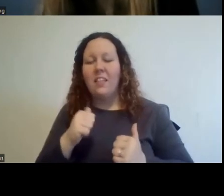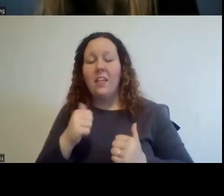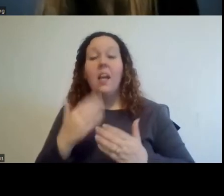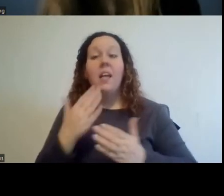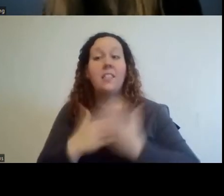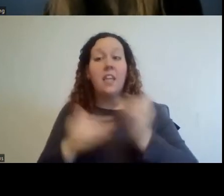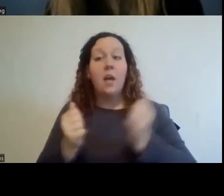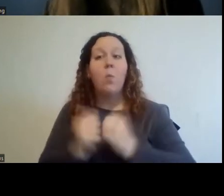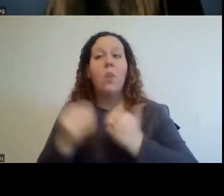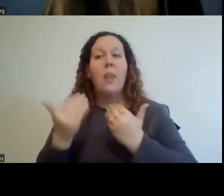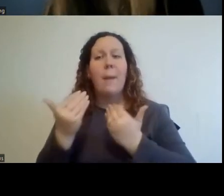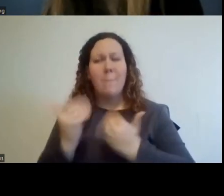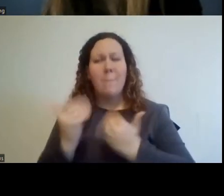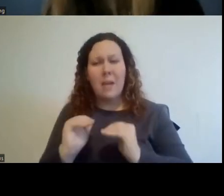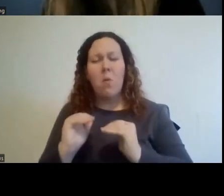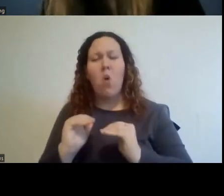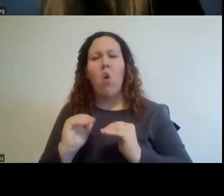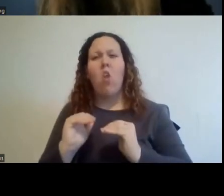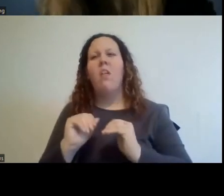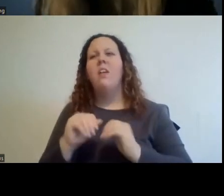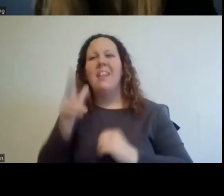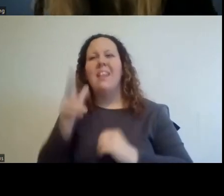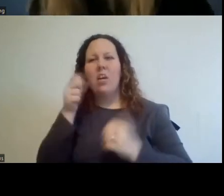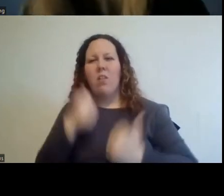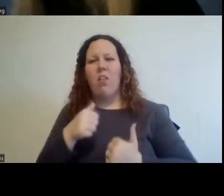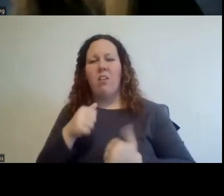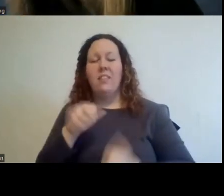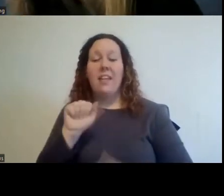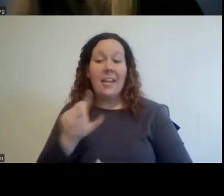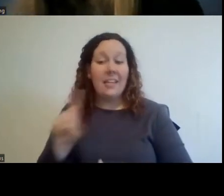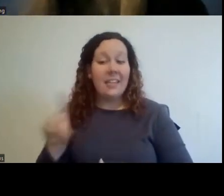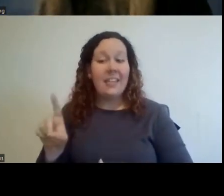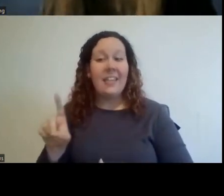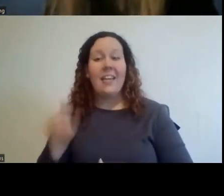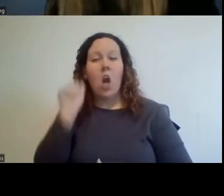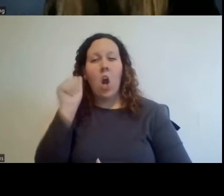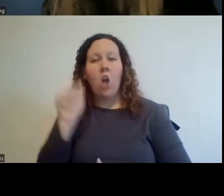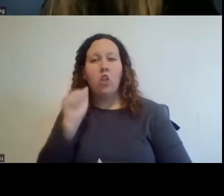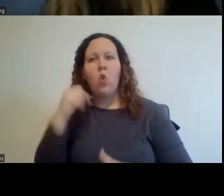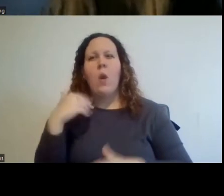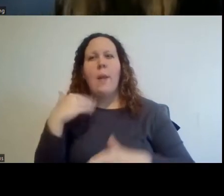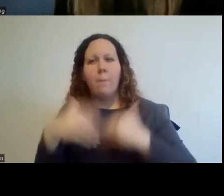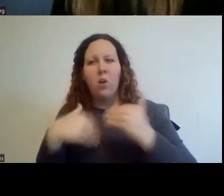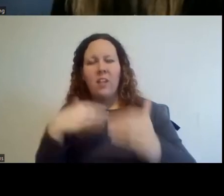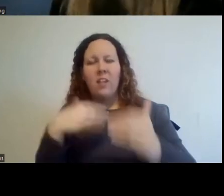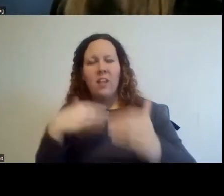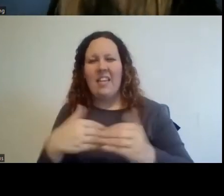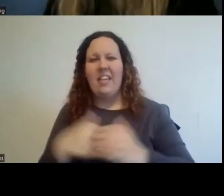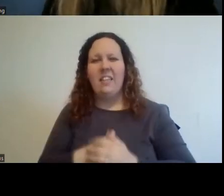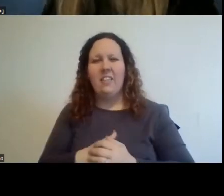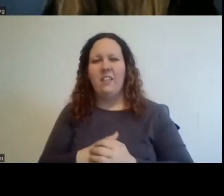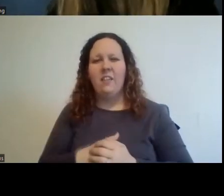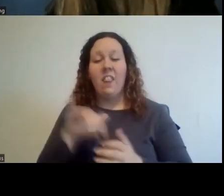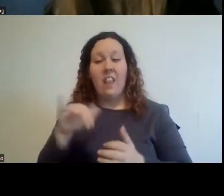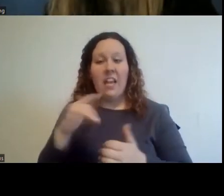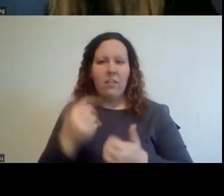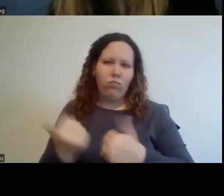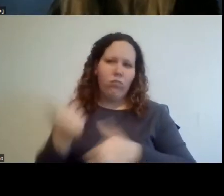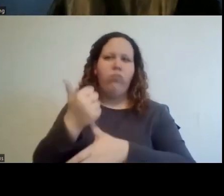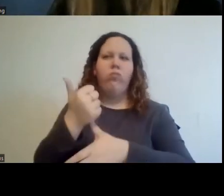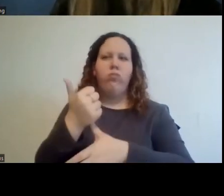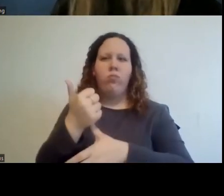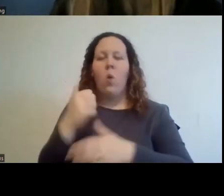loss, kids with ADD, auditory processing, of course, because that's their number one issue with